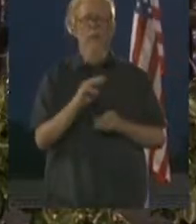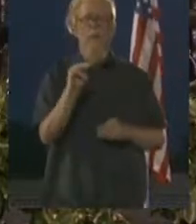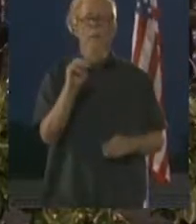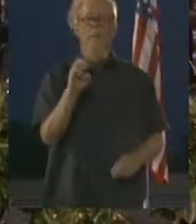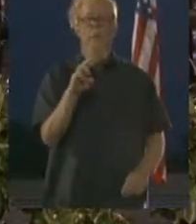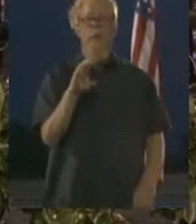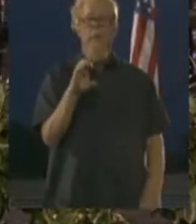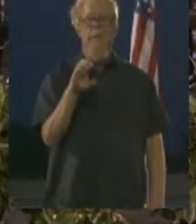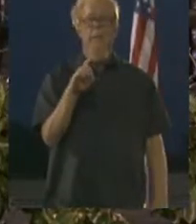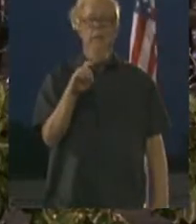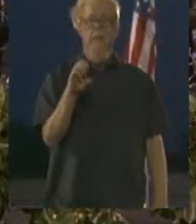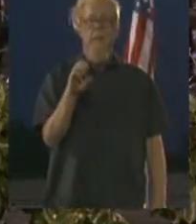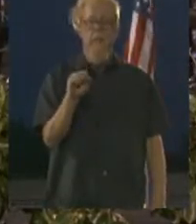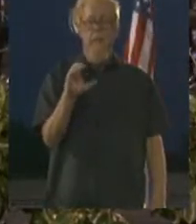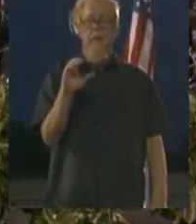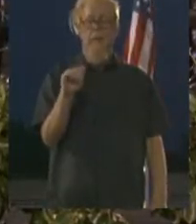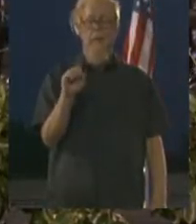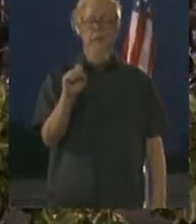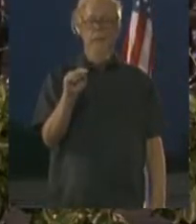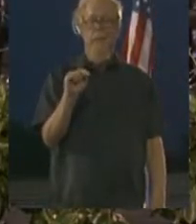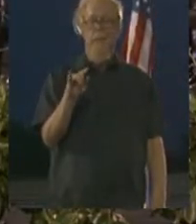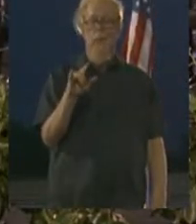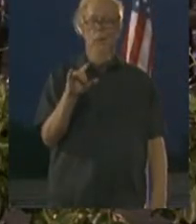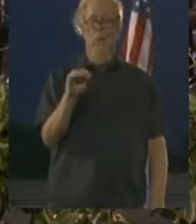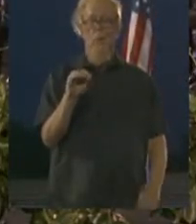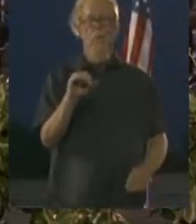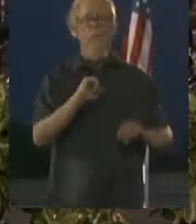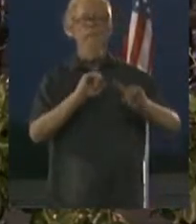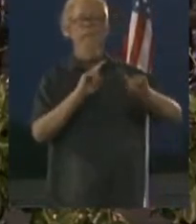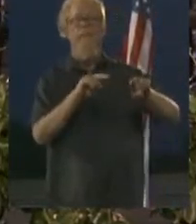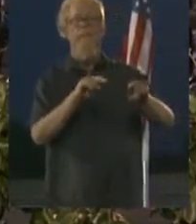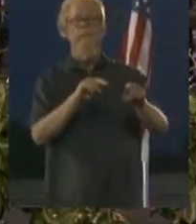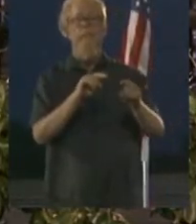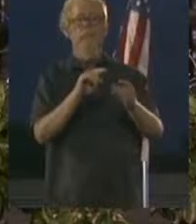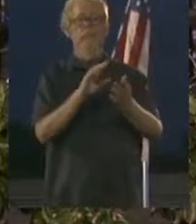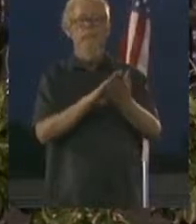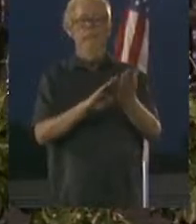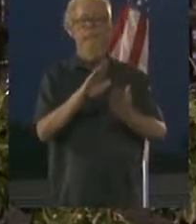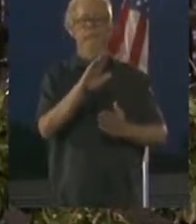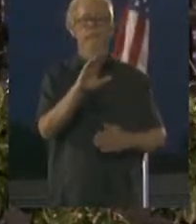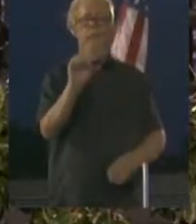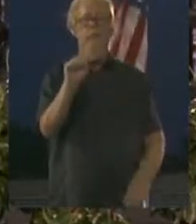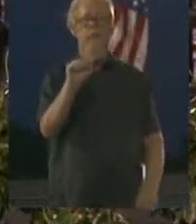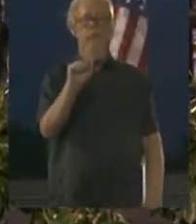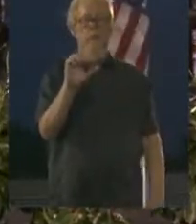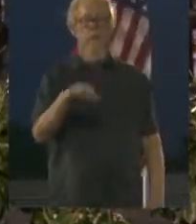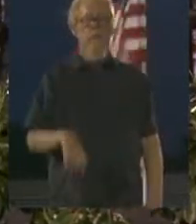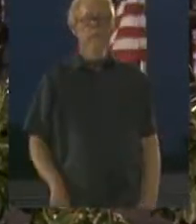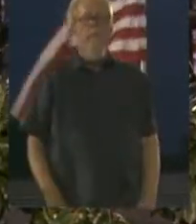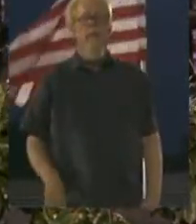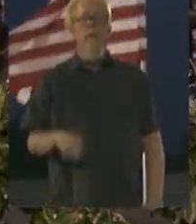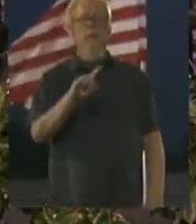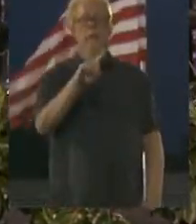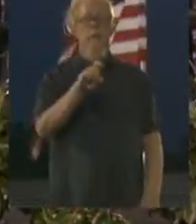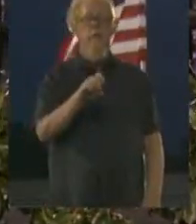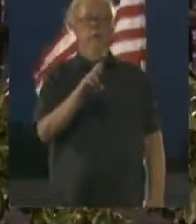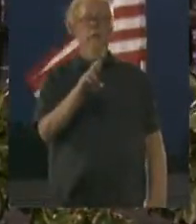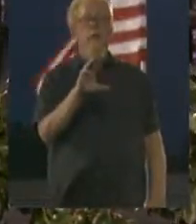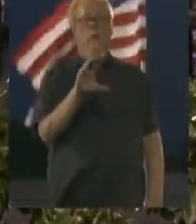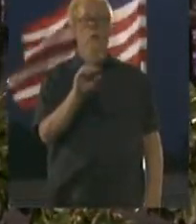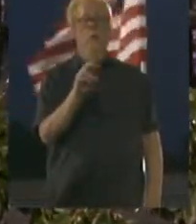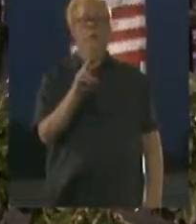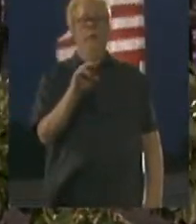Mercedes R. Castillo will be attending San Antonio College. Zerkovia Zelfanik